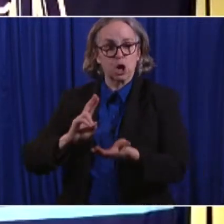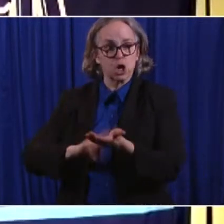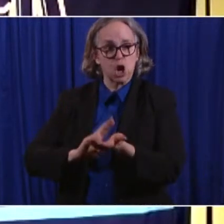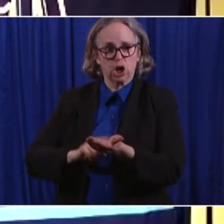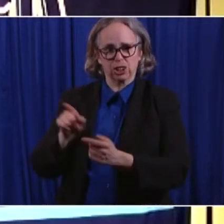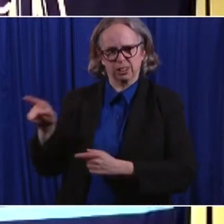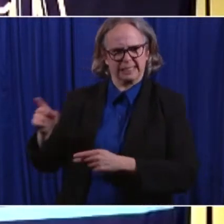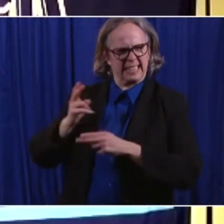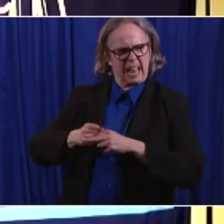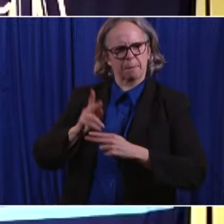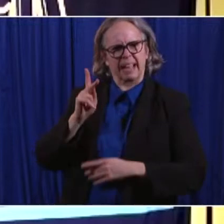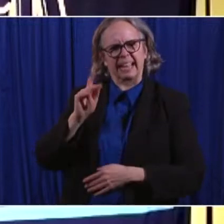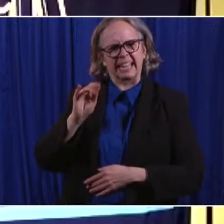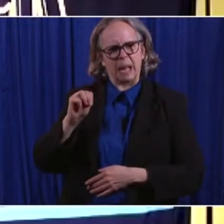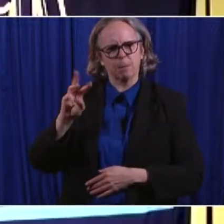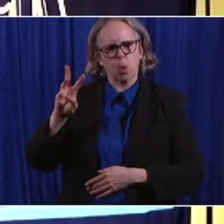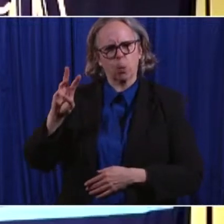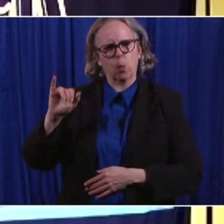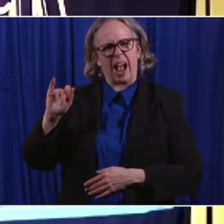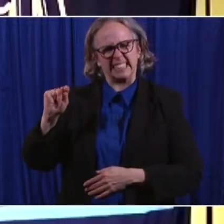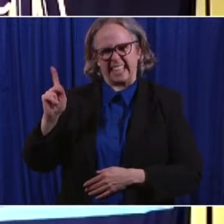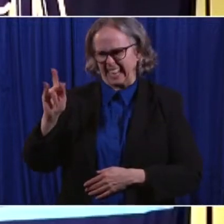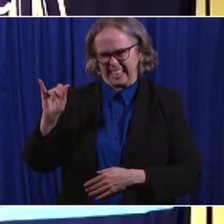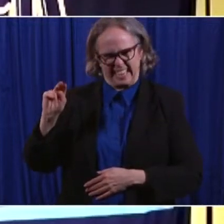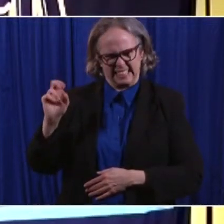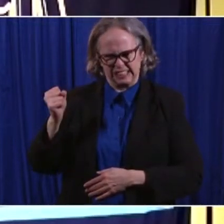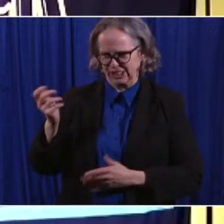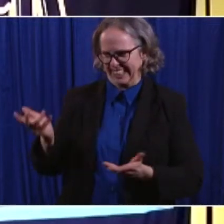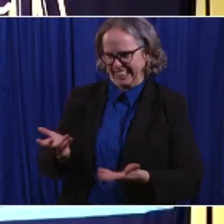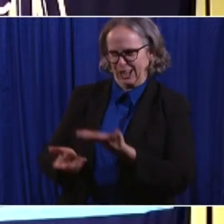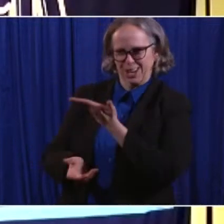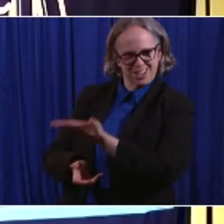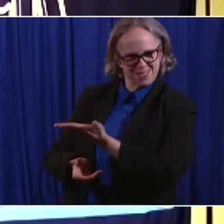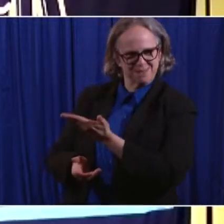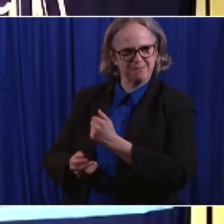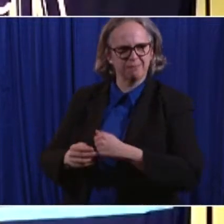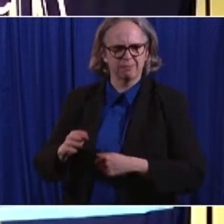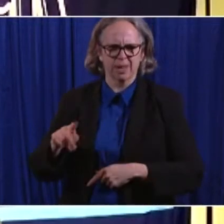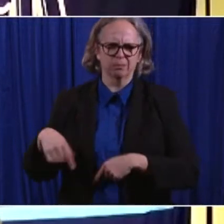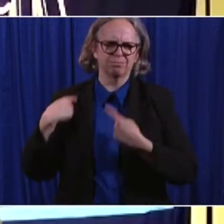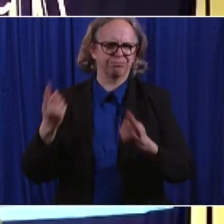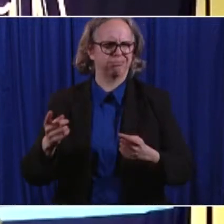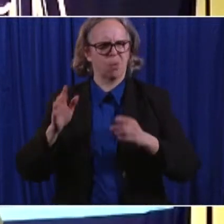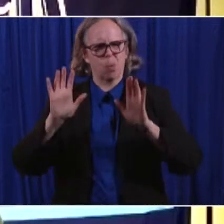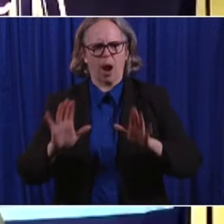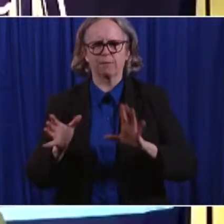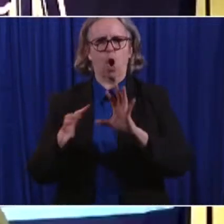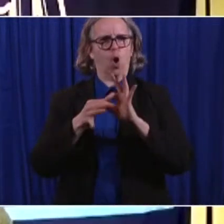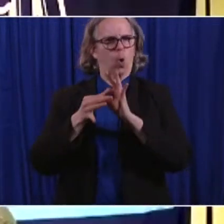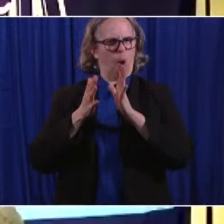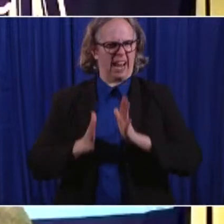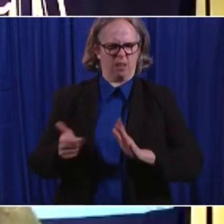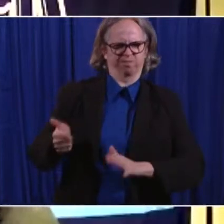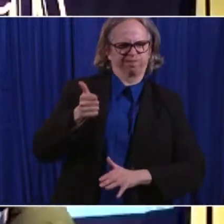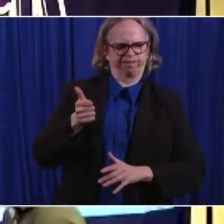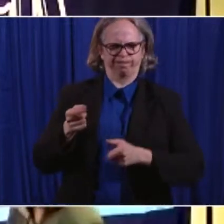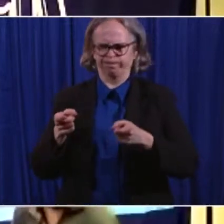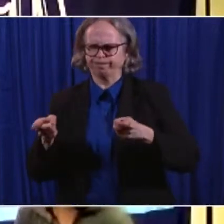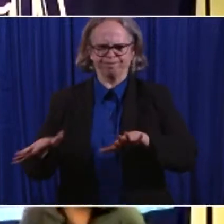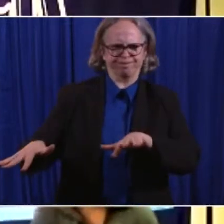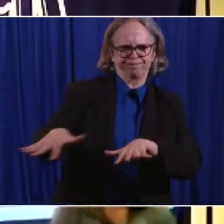at organizing this and helping to make this an efficient process here in Williams County.